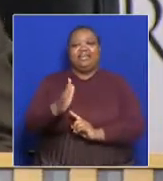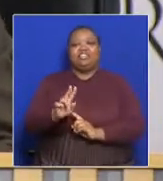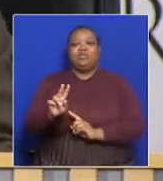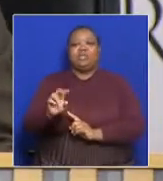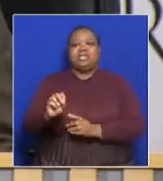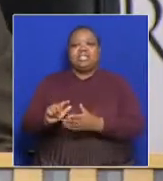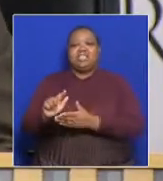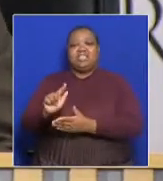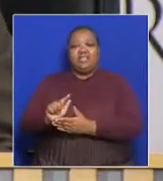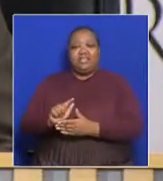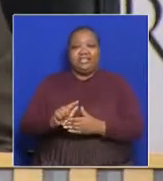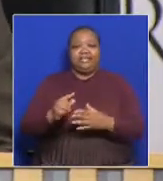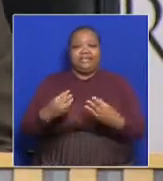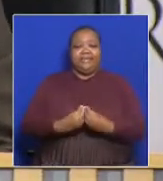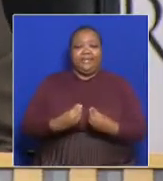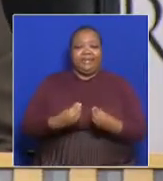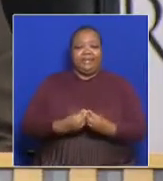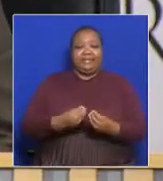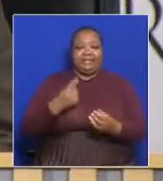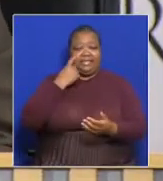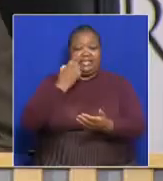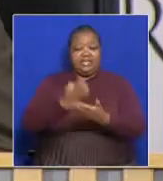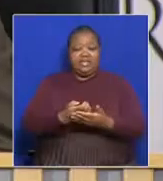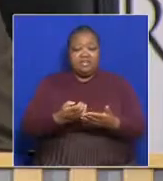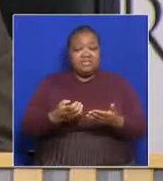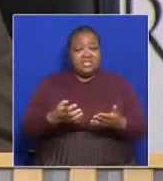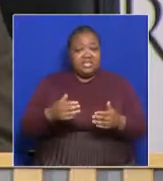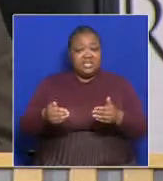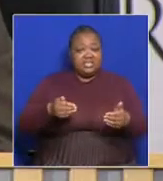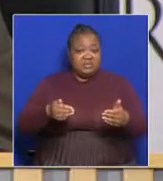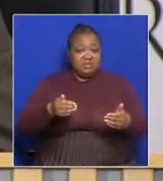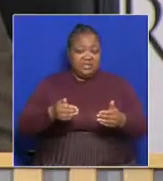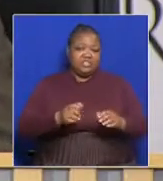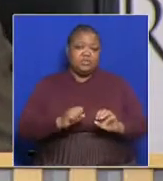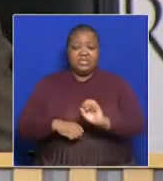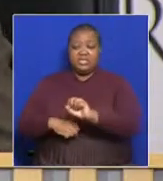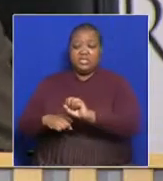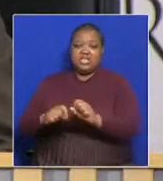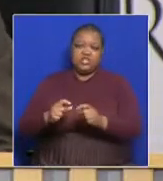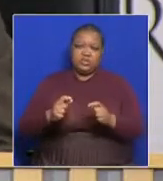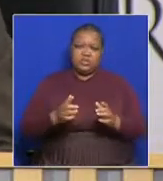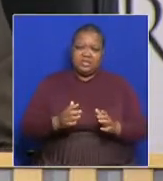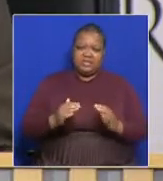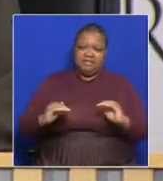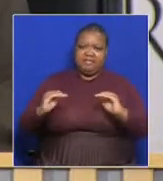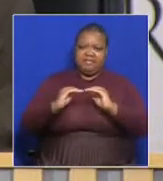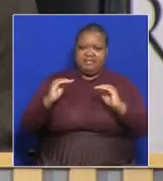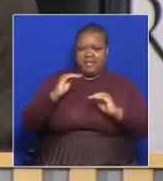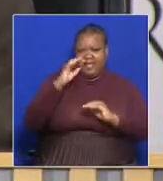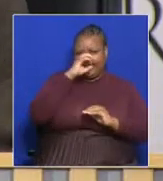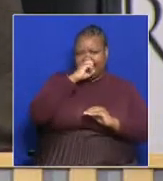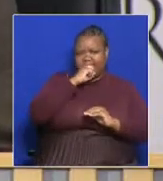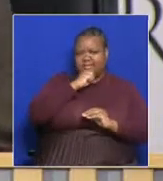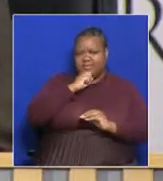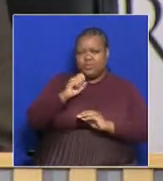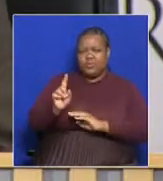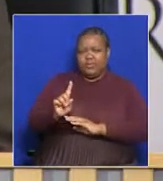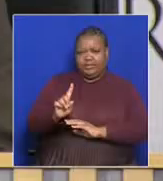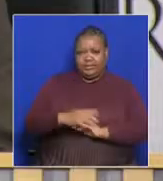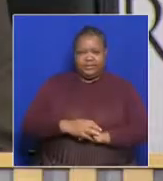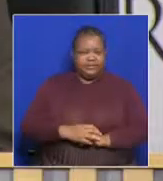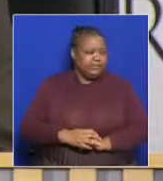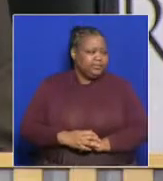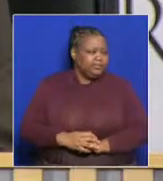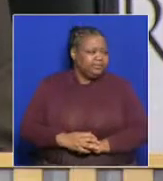Commissioner. Is it fair to assume that at least the